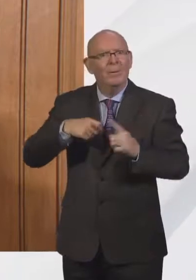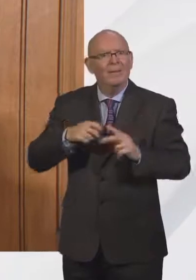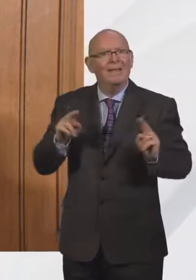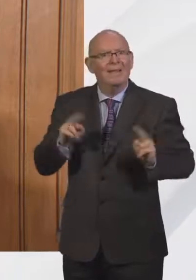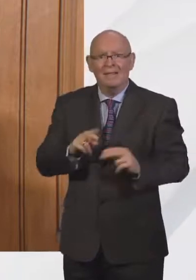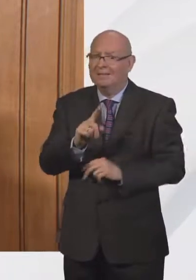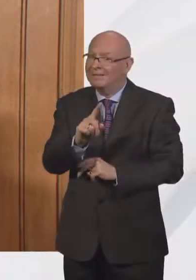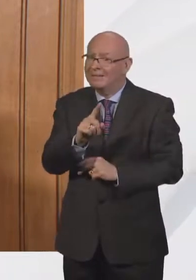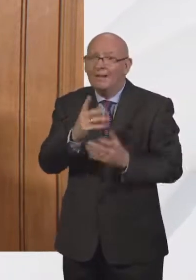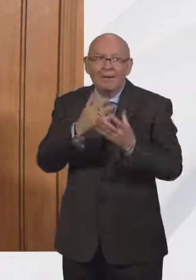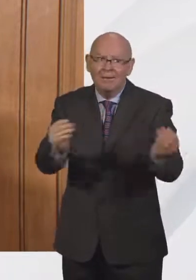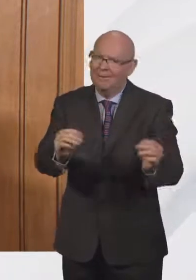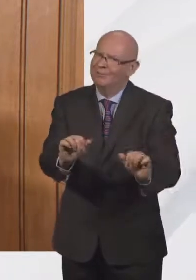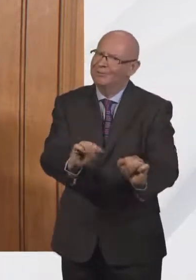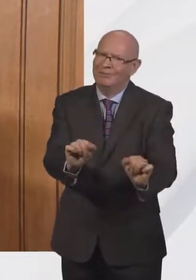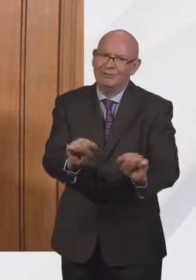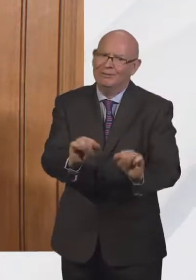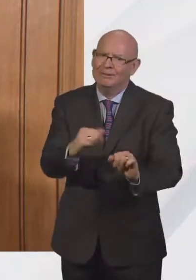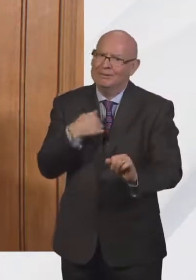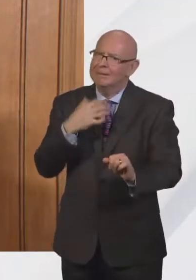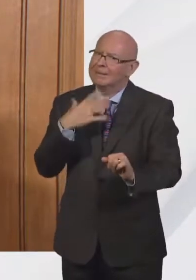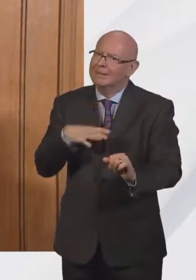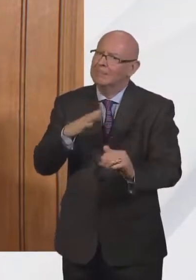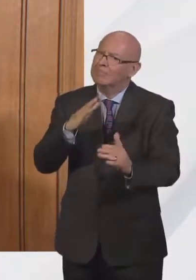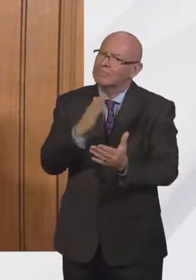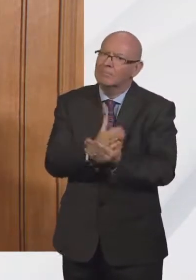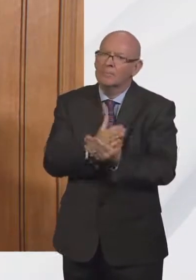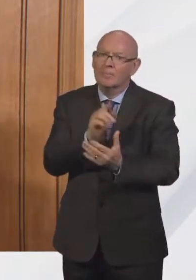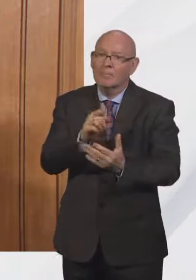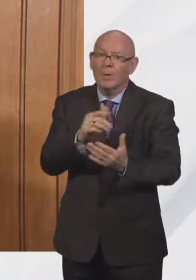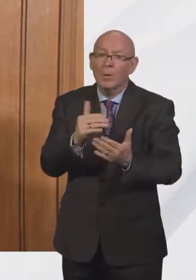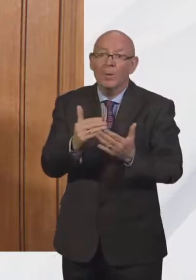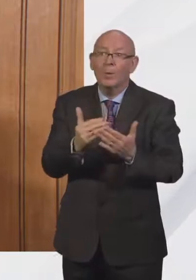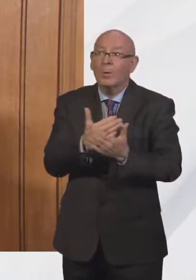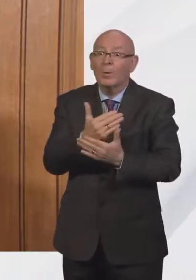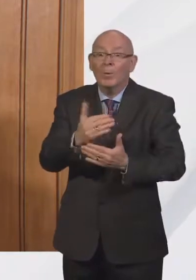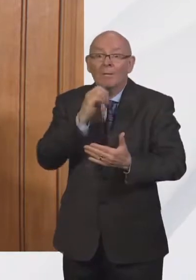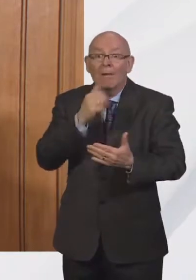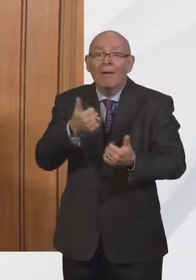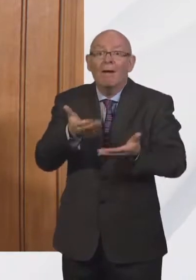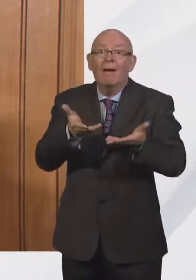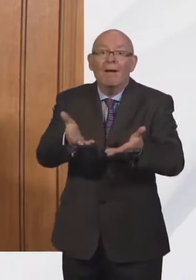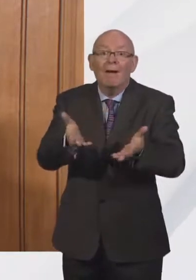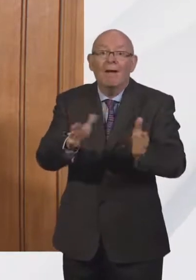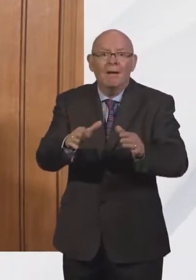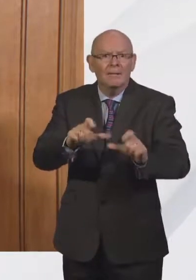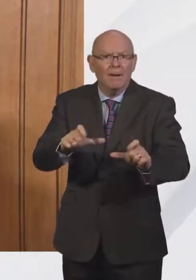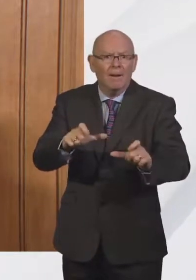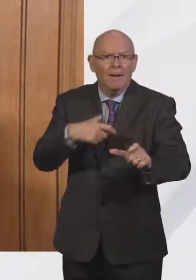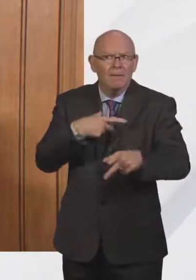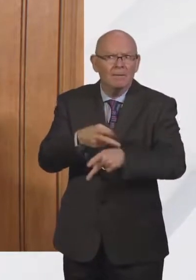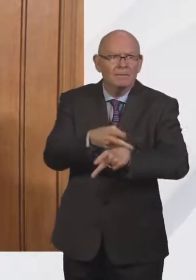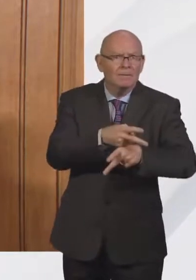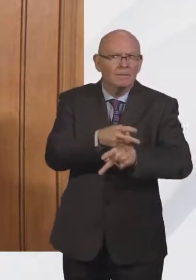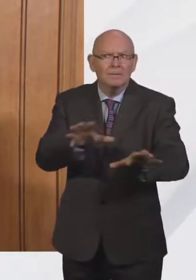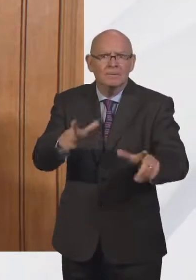in order to stop the spread, contact to contact, to stop the networks of spread developing, and to make sure